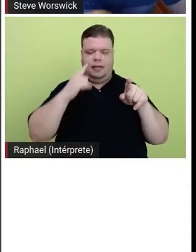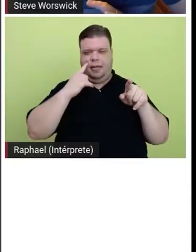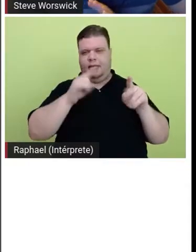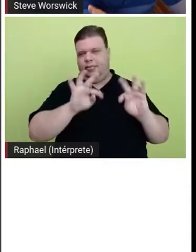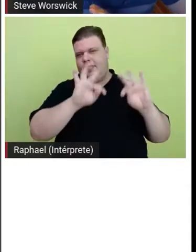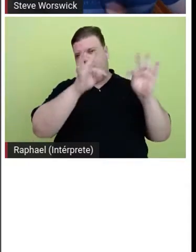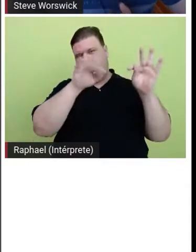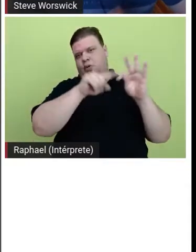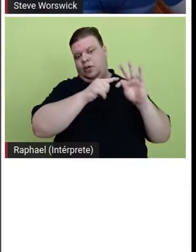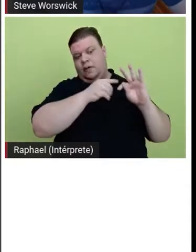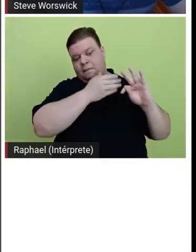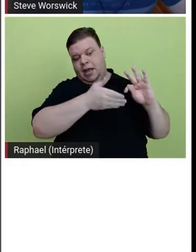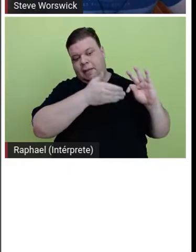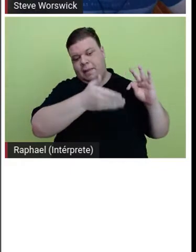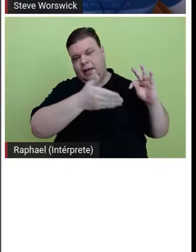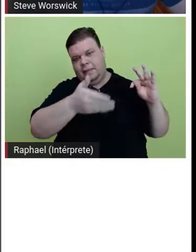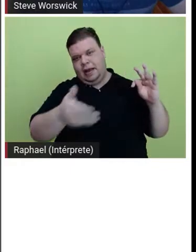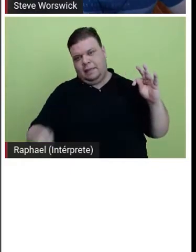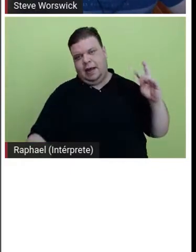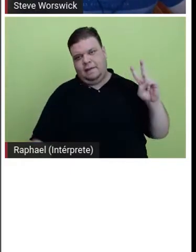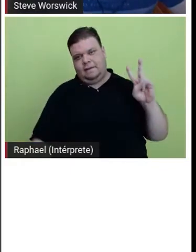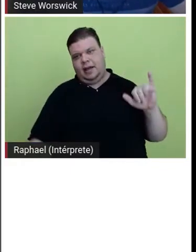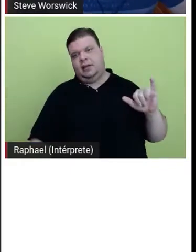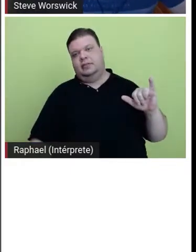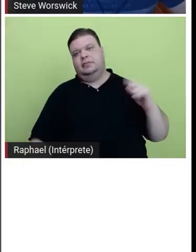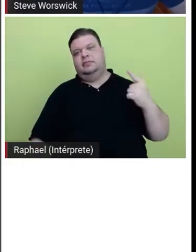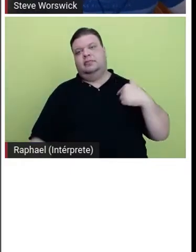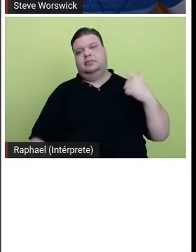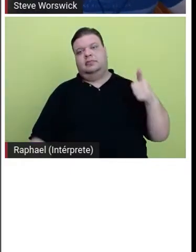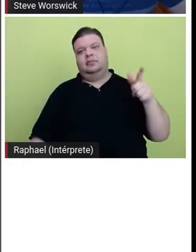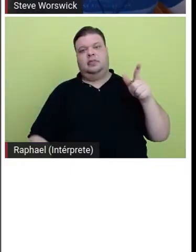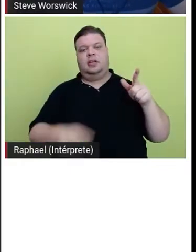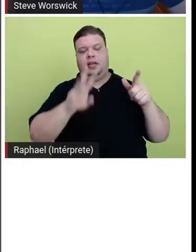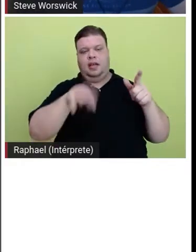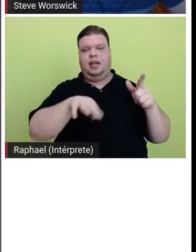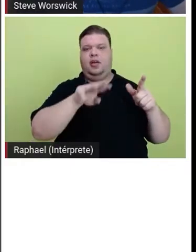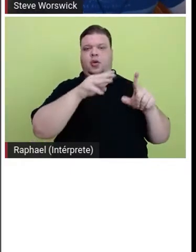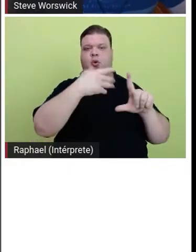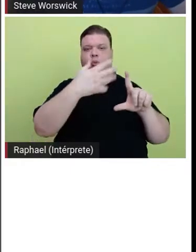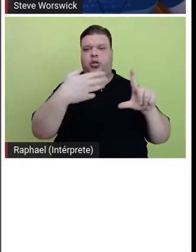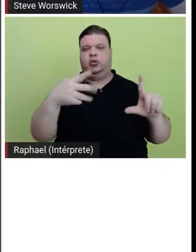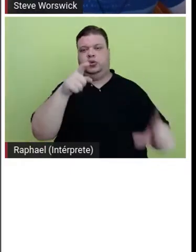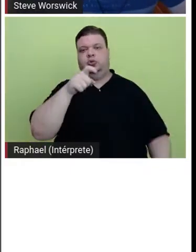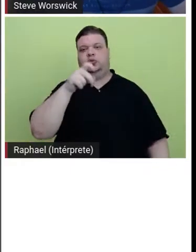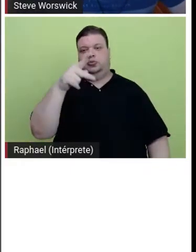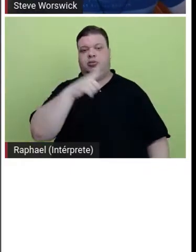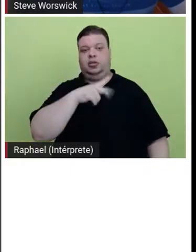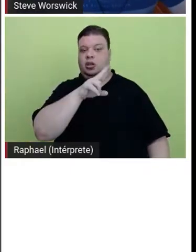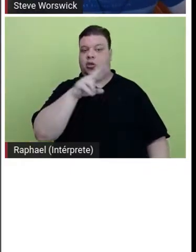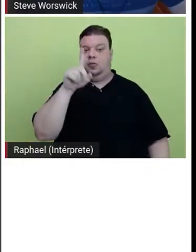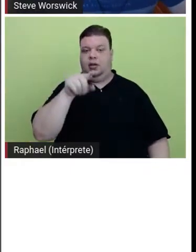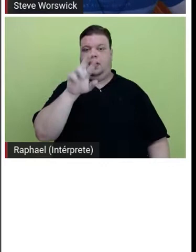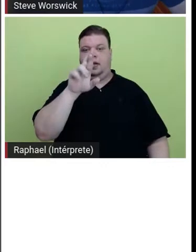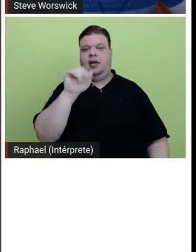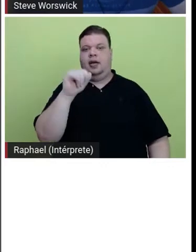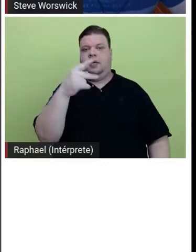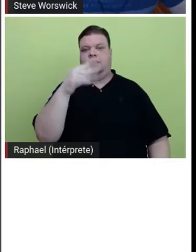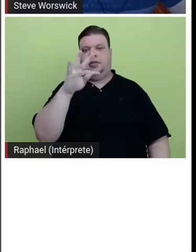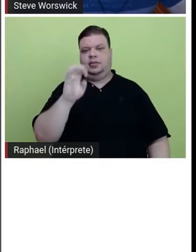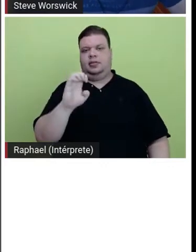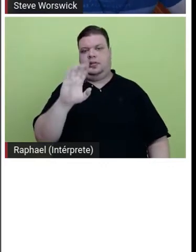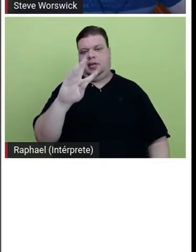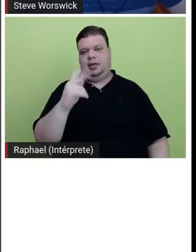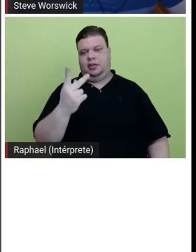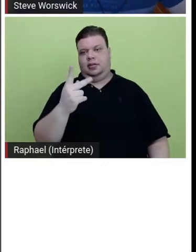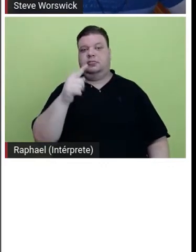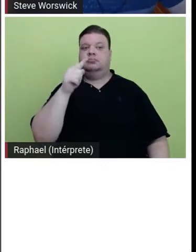honest. And when Windows XP died, unfortunately, so did this Haptech player. Then moved on to like